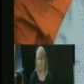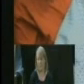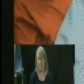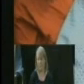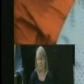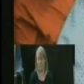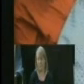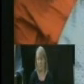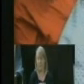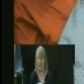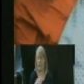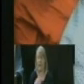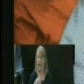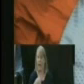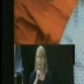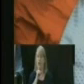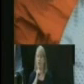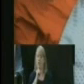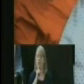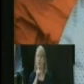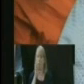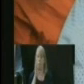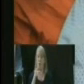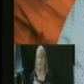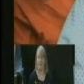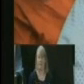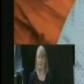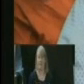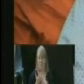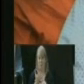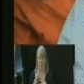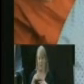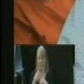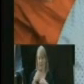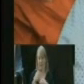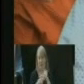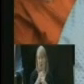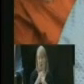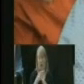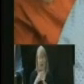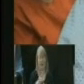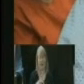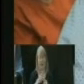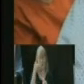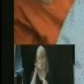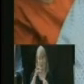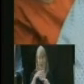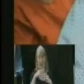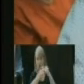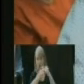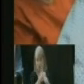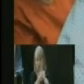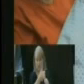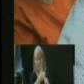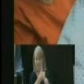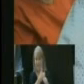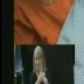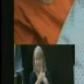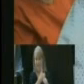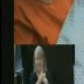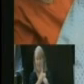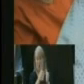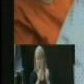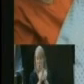I'm not sure that I would have survived this year if it hadn't been for that regional structure. And with that